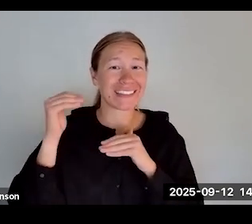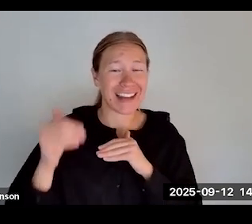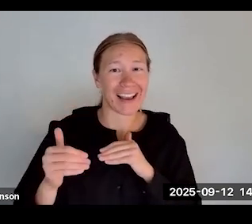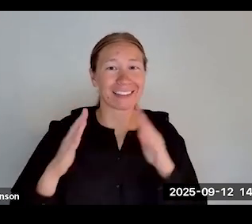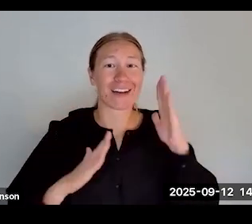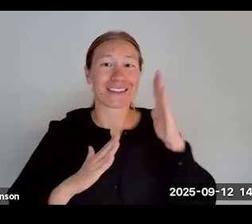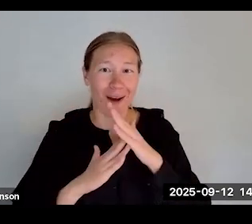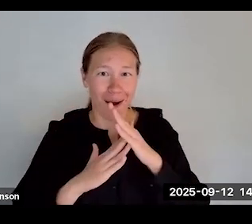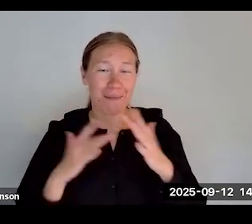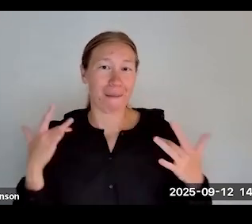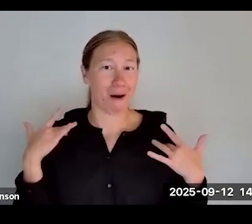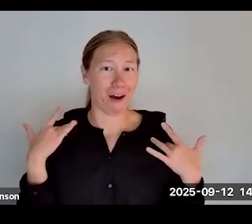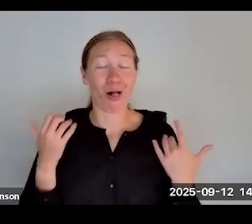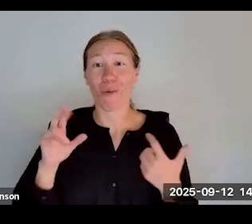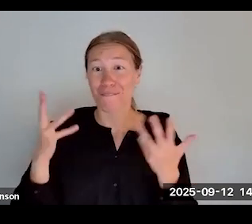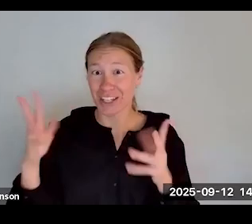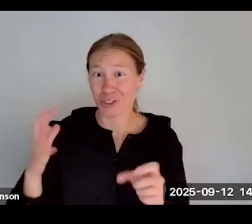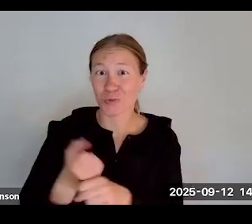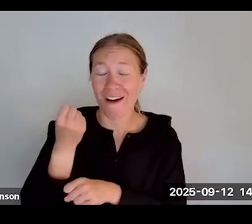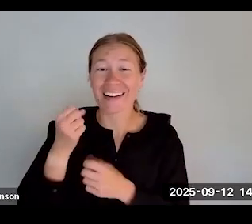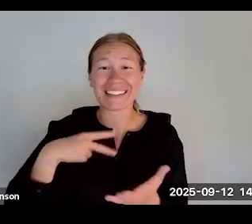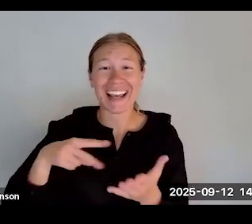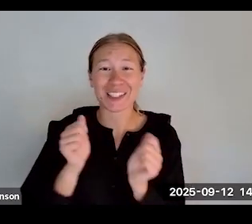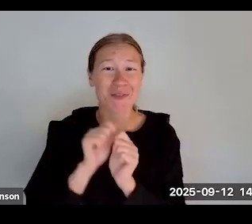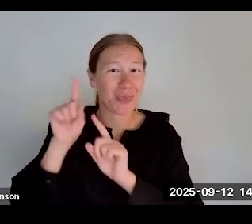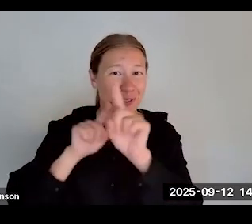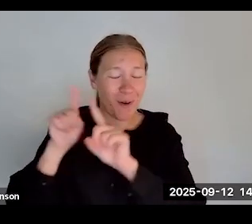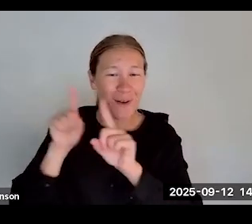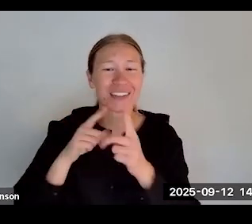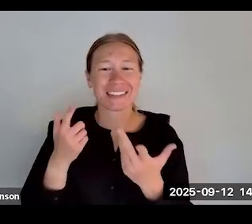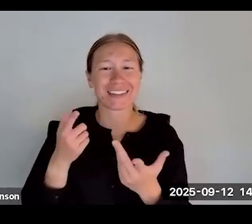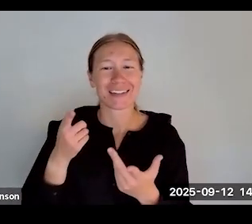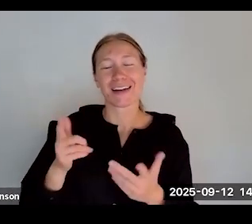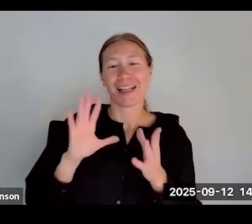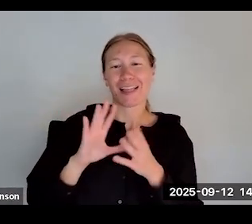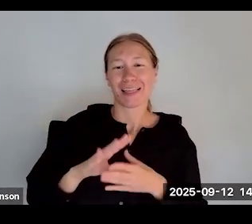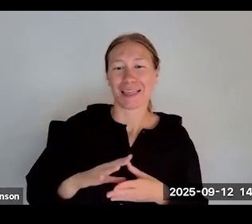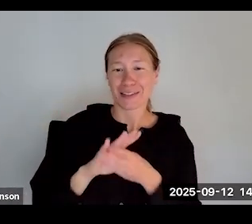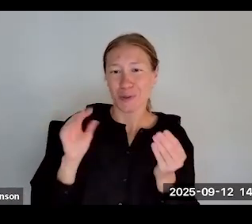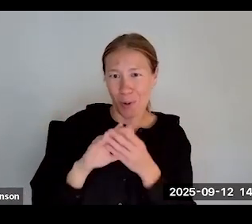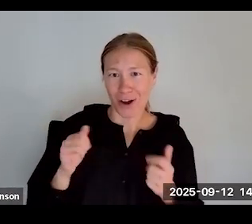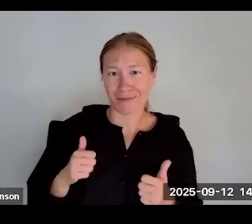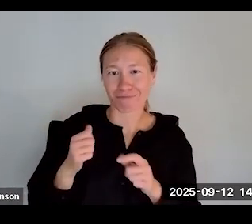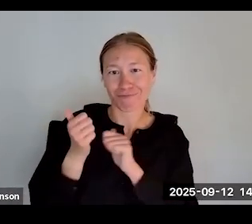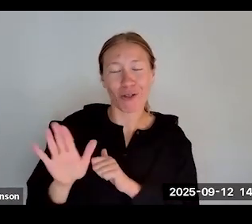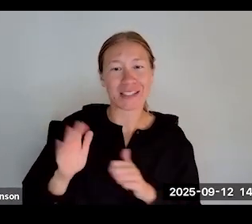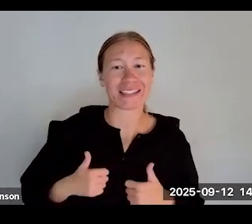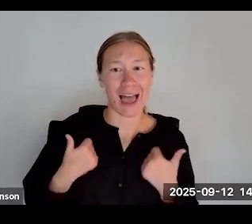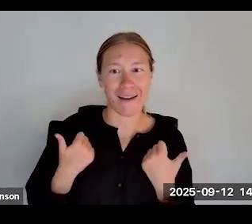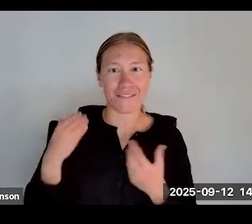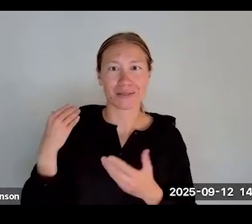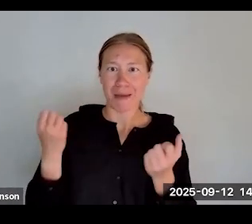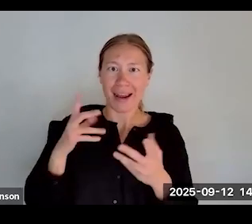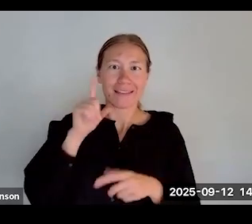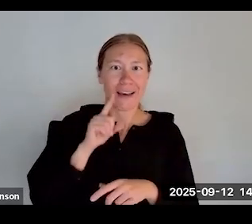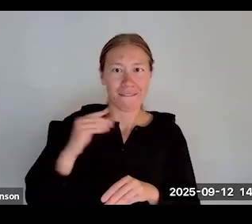won Dancing with the Stars. This memoir shares DeMarco's experiences growing up in a multi-generational deaf family and embracing